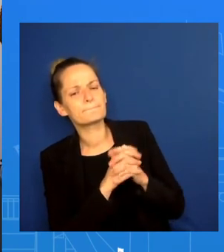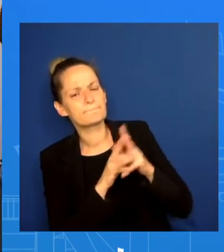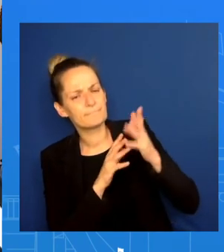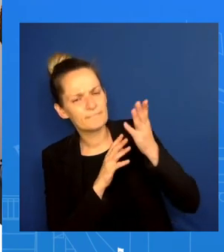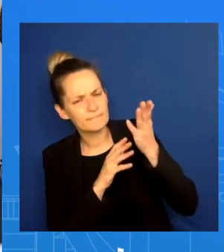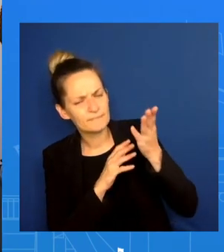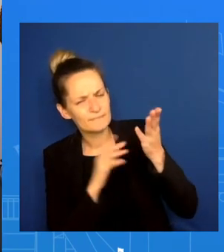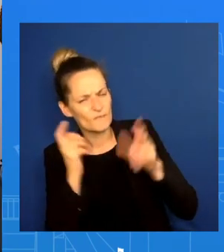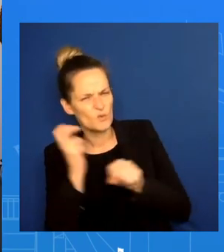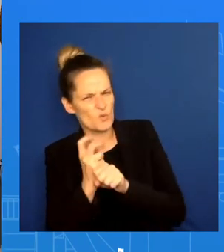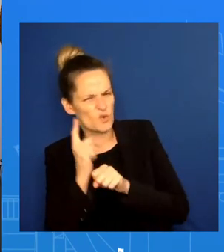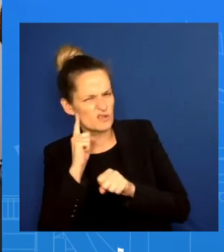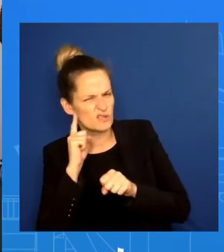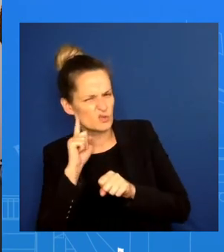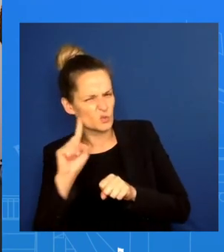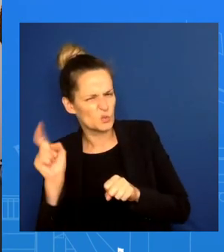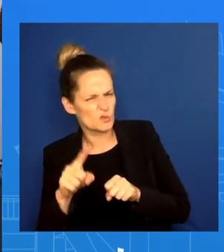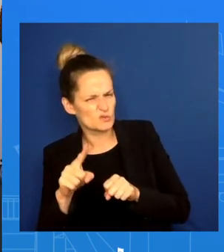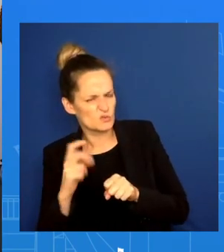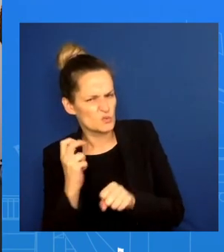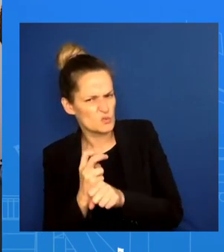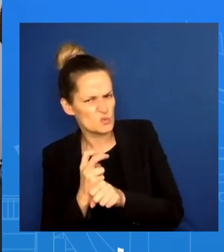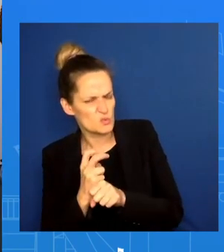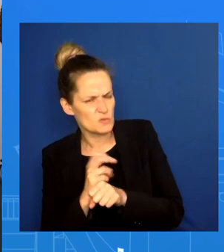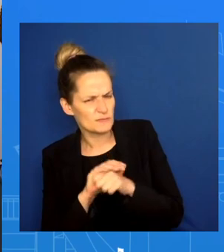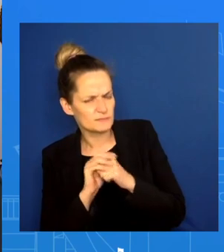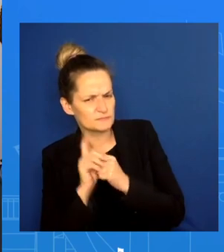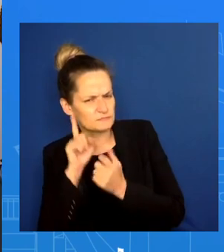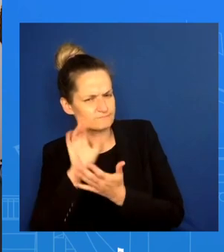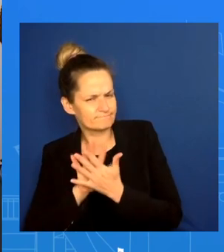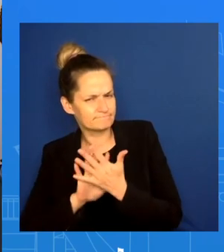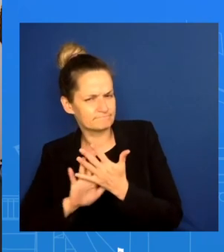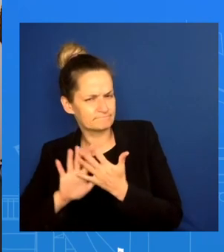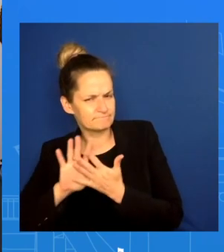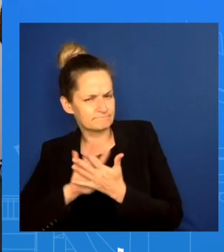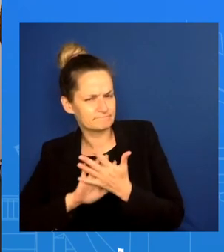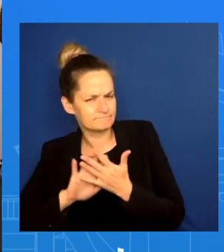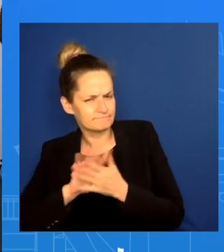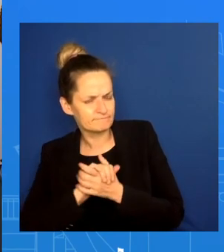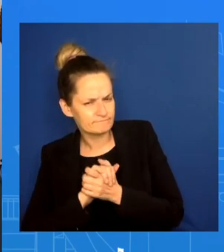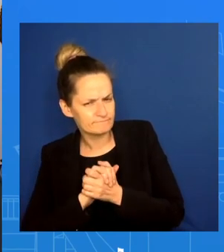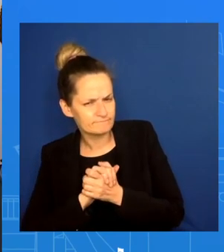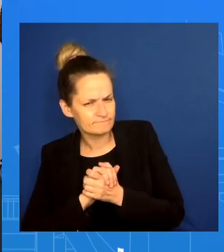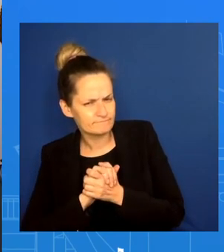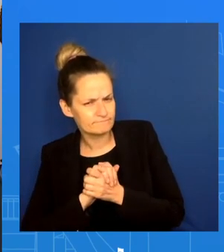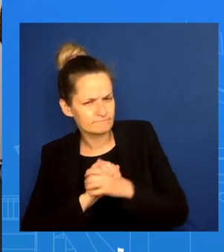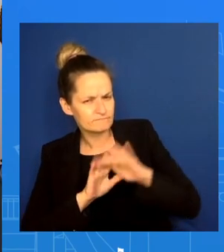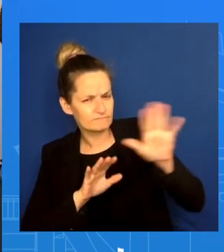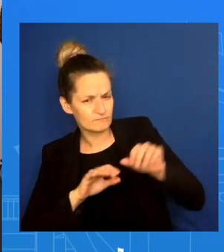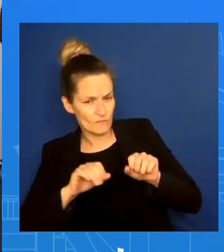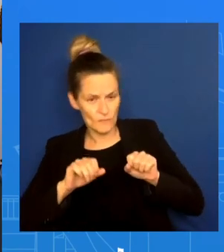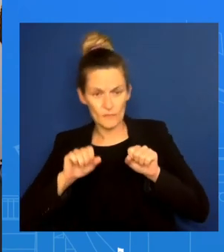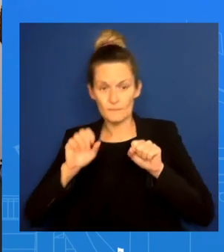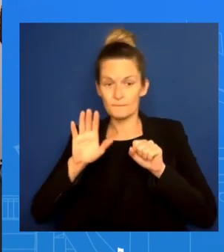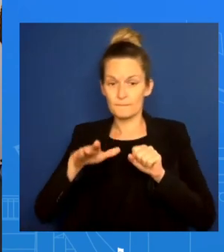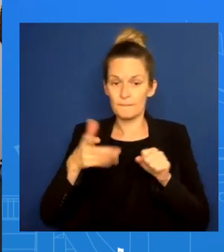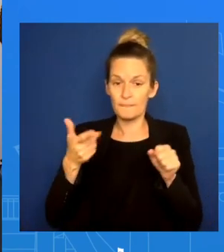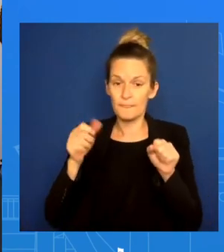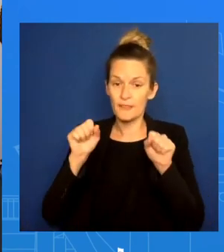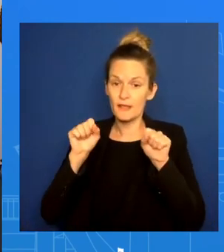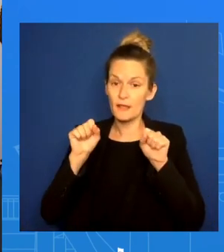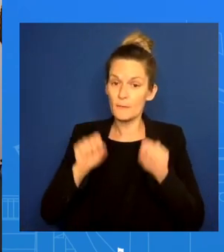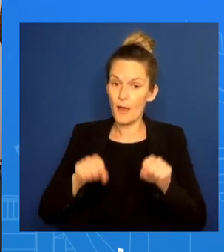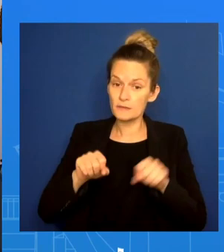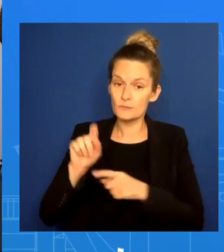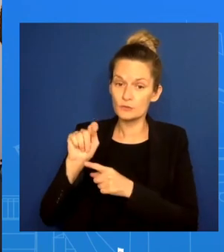on a potential trip. Do you have any update for us on what information the administration has given to the Speaker's office? You said yesterday, if I recall